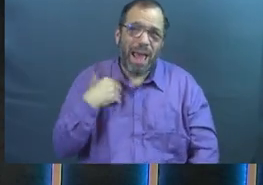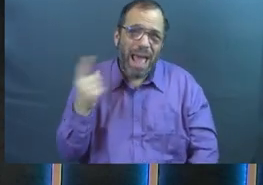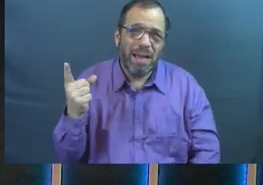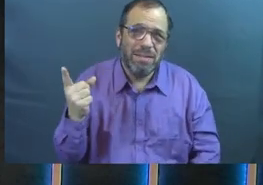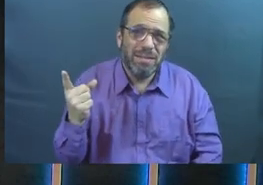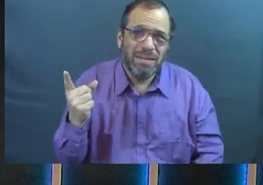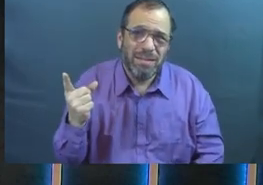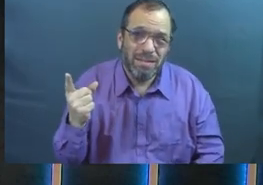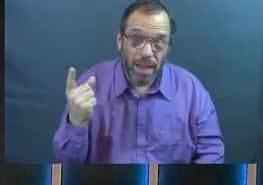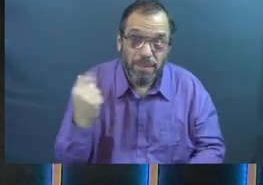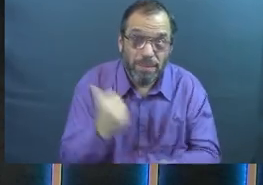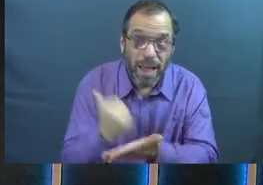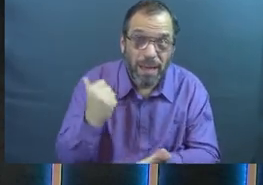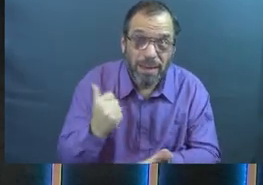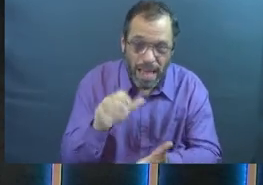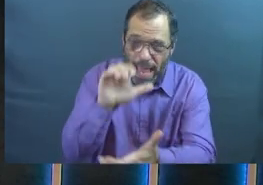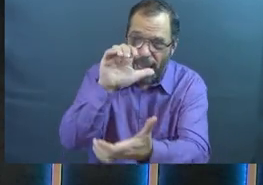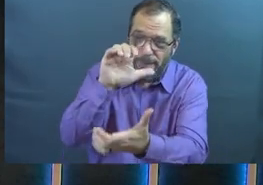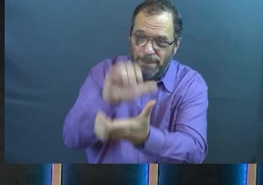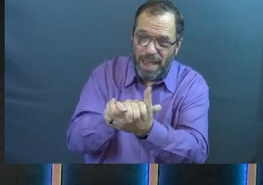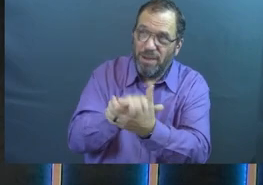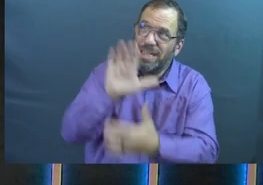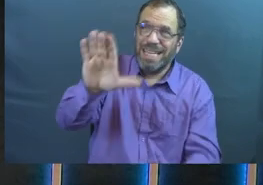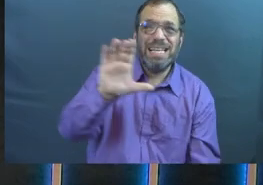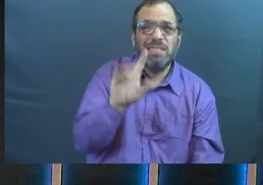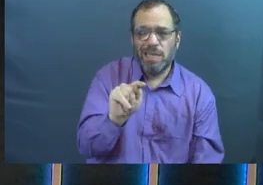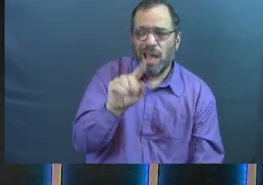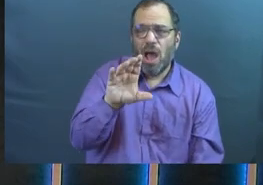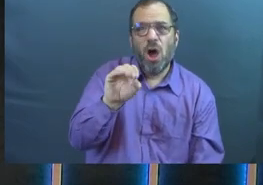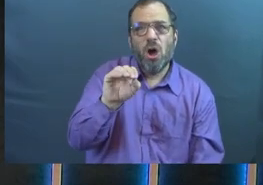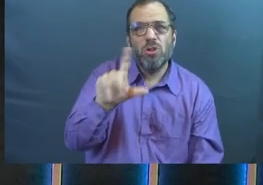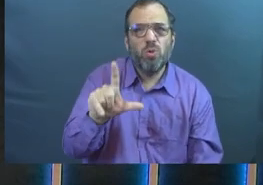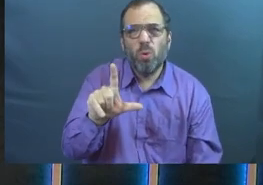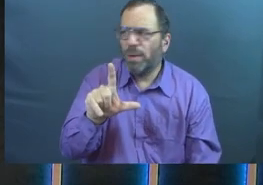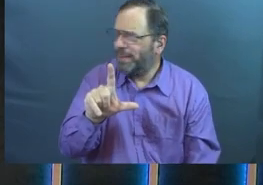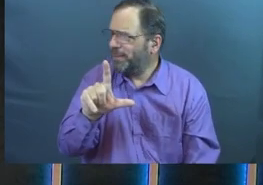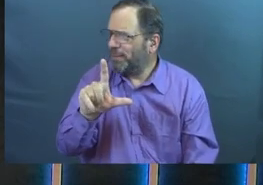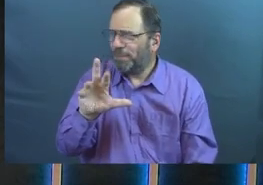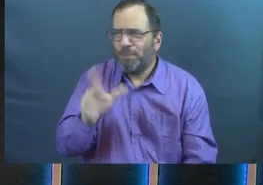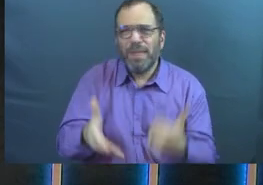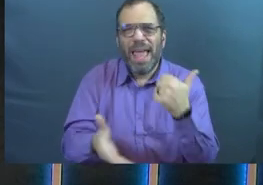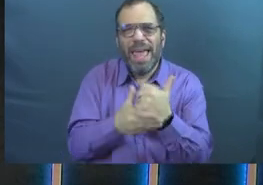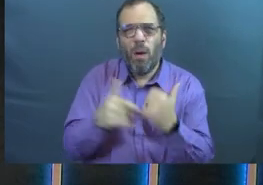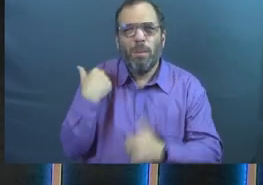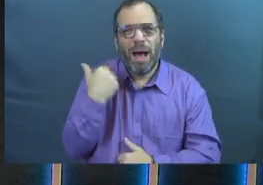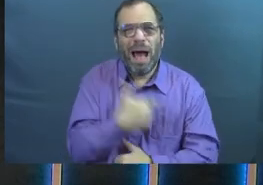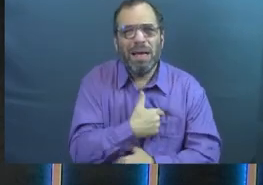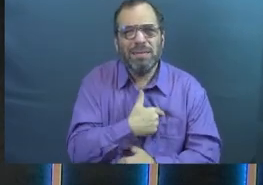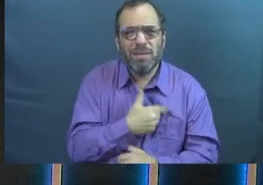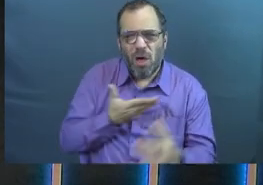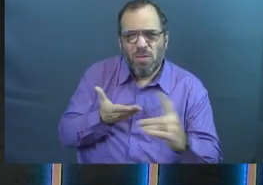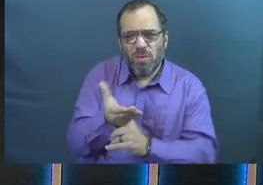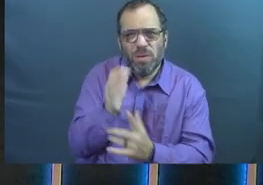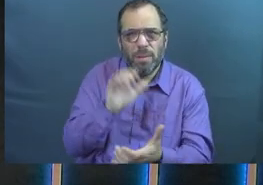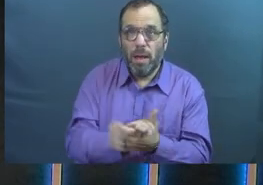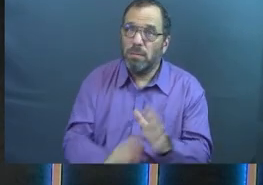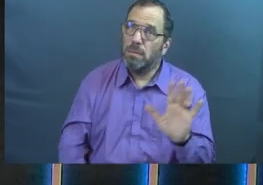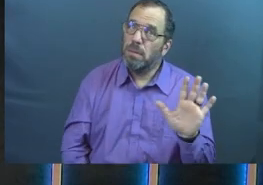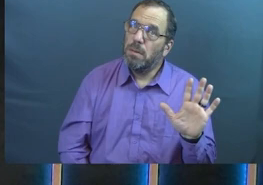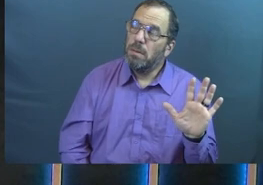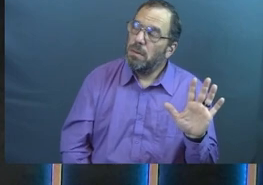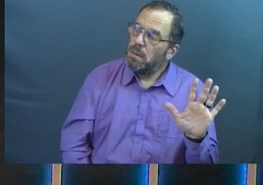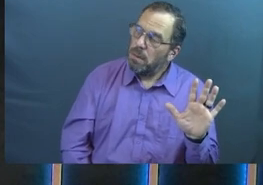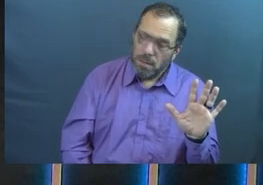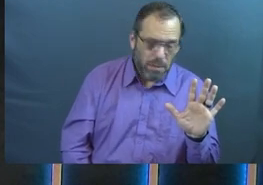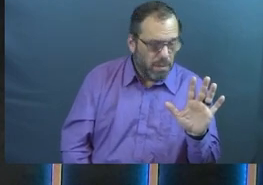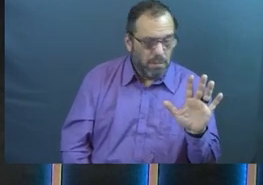Amen. And marriage is his tool in order to help us through that. But man, we've